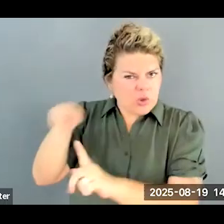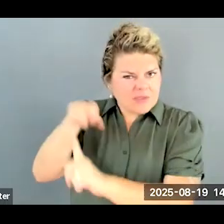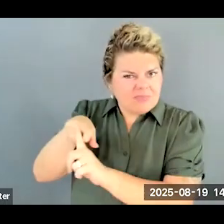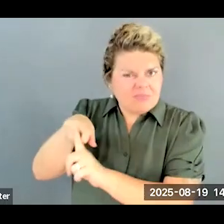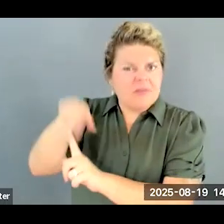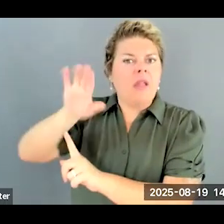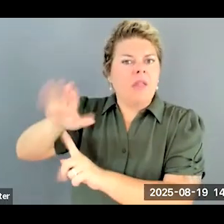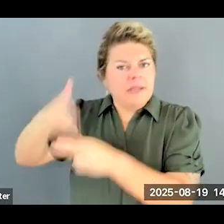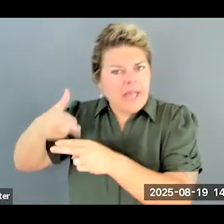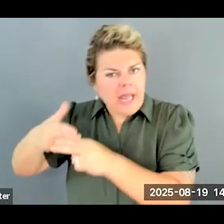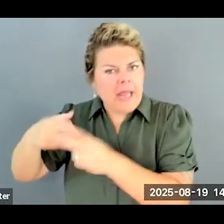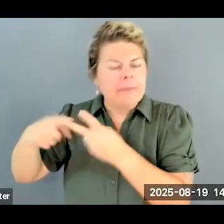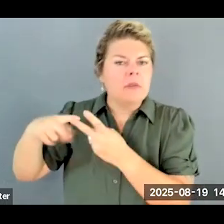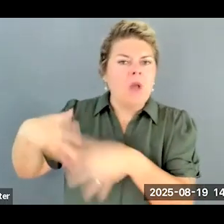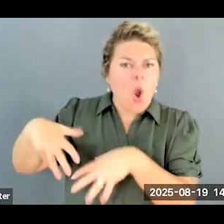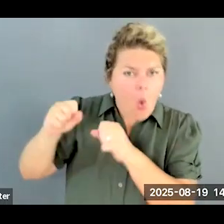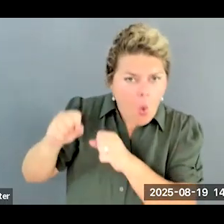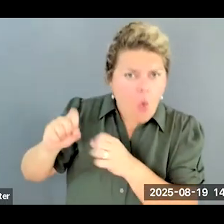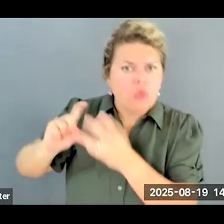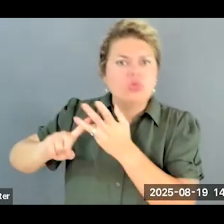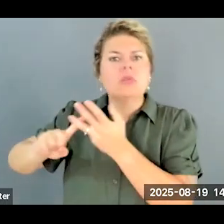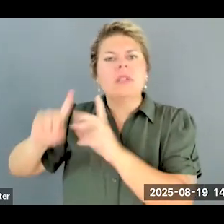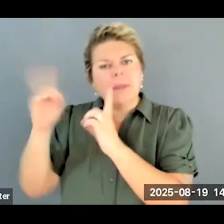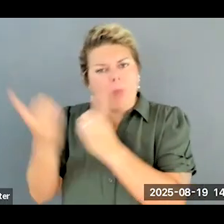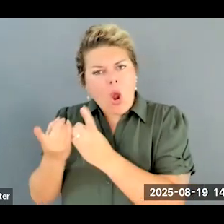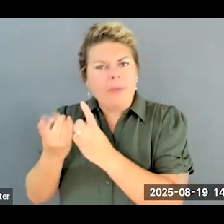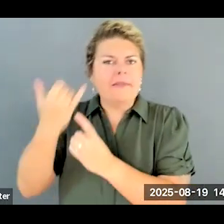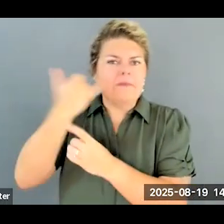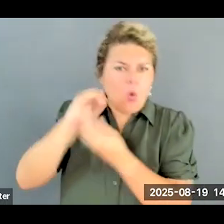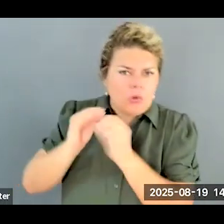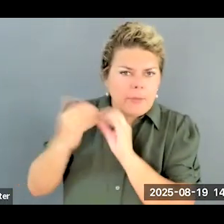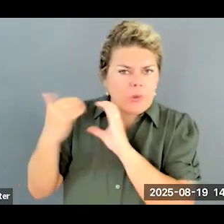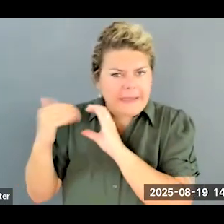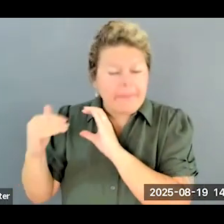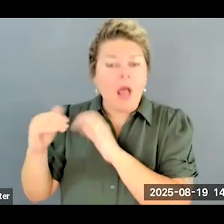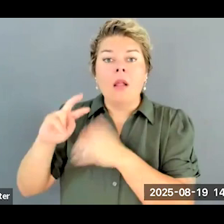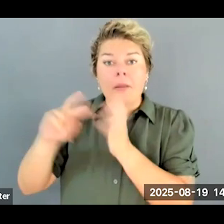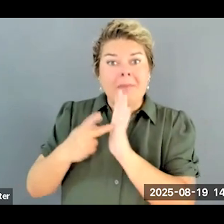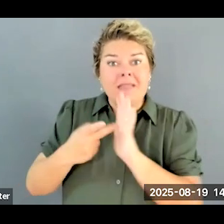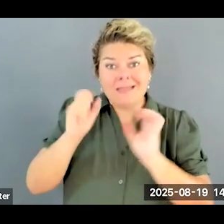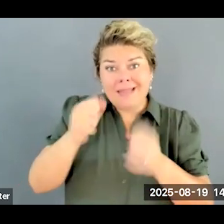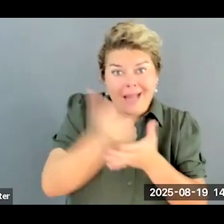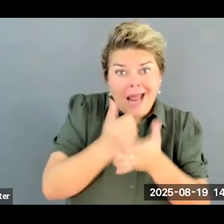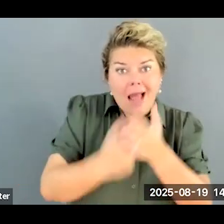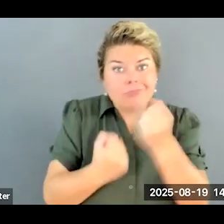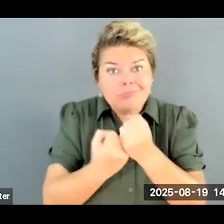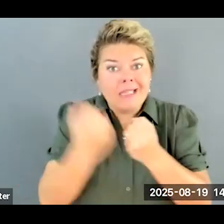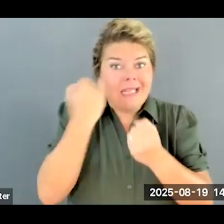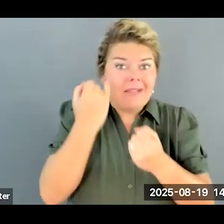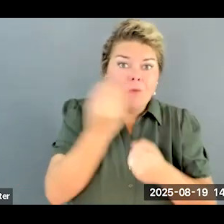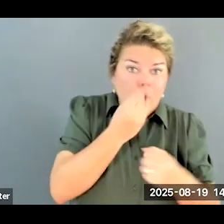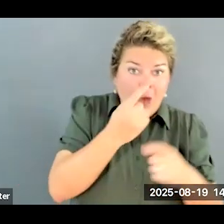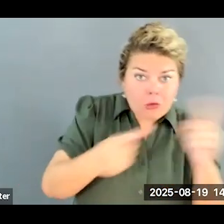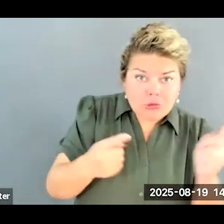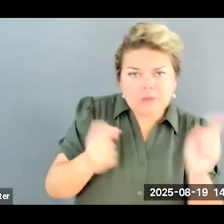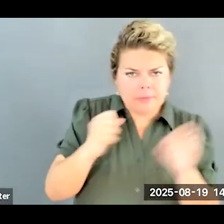the host's department, the phone number, and email so that alternative arrangements can be made and an awareness of allergies is